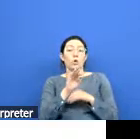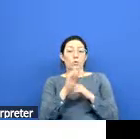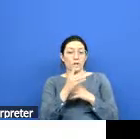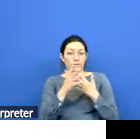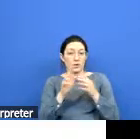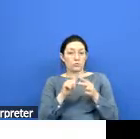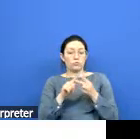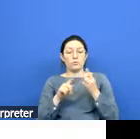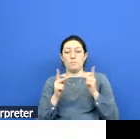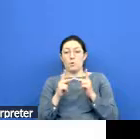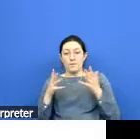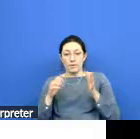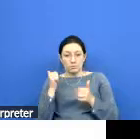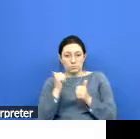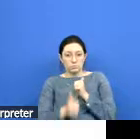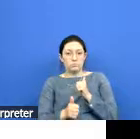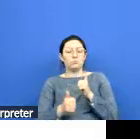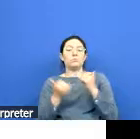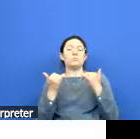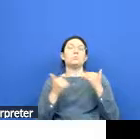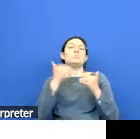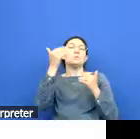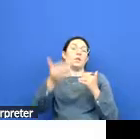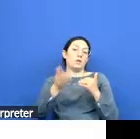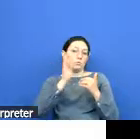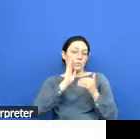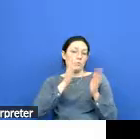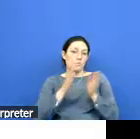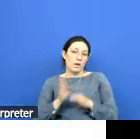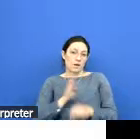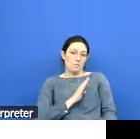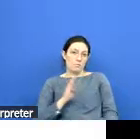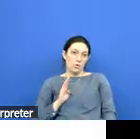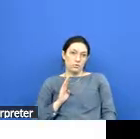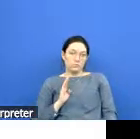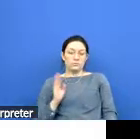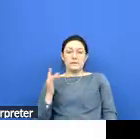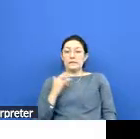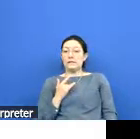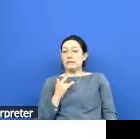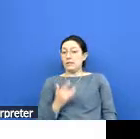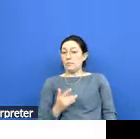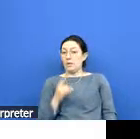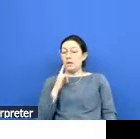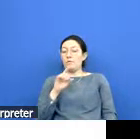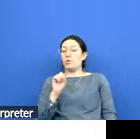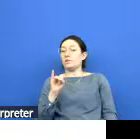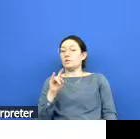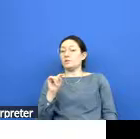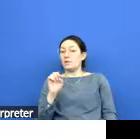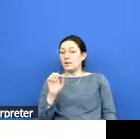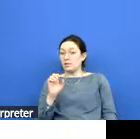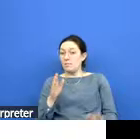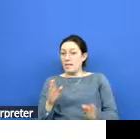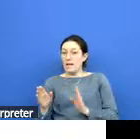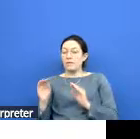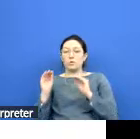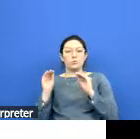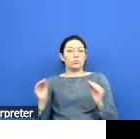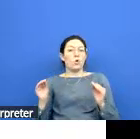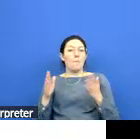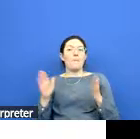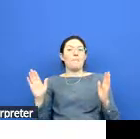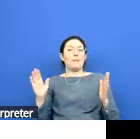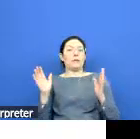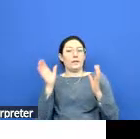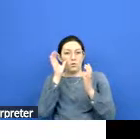special use permit, the next stop will be the planning board. Now, typically for a site plan, there is no public hearings for